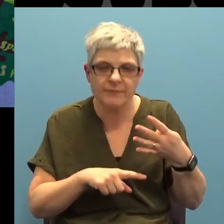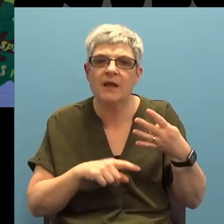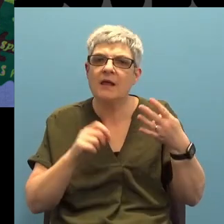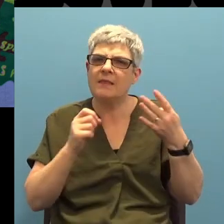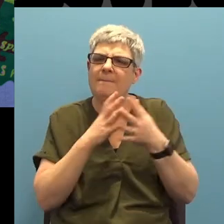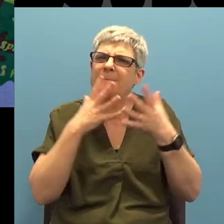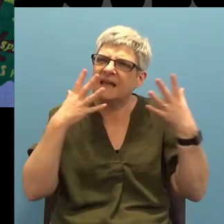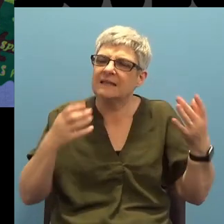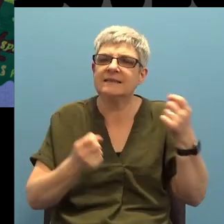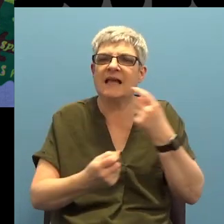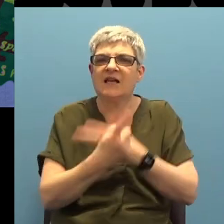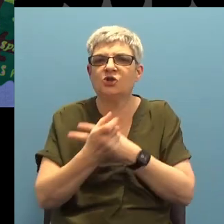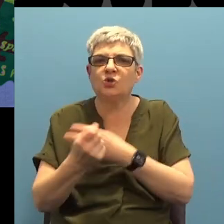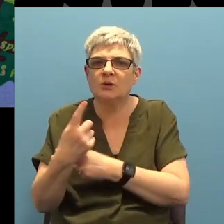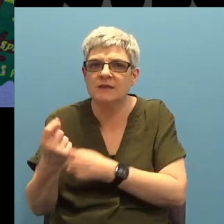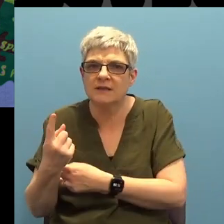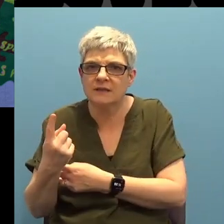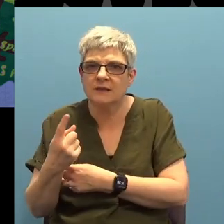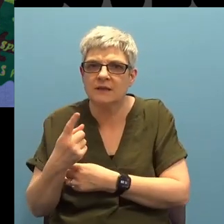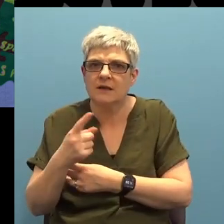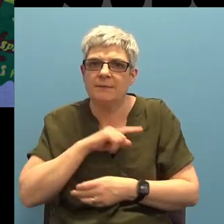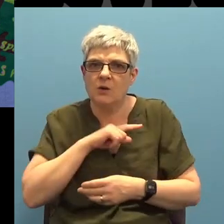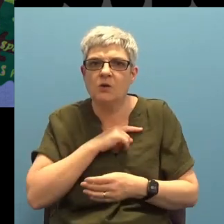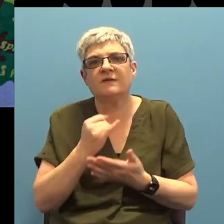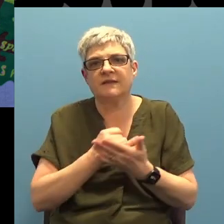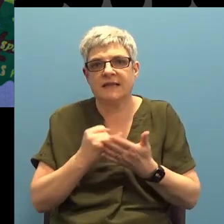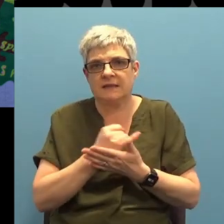biggest issues caused by sin: